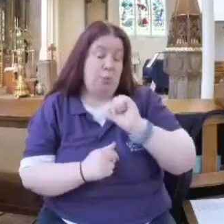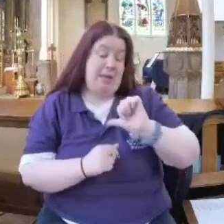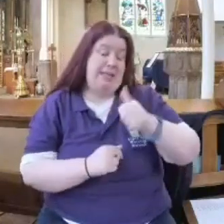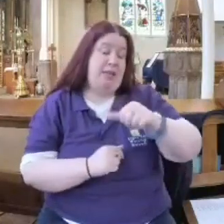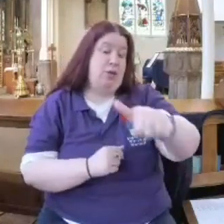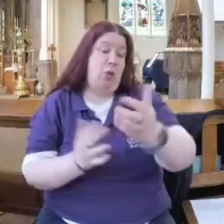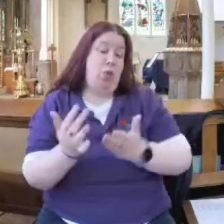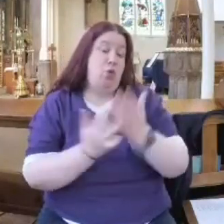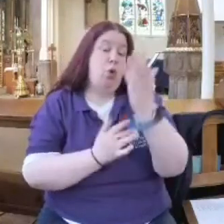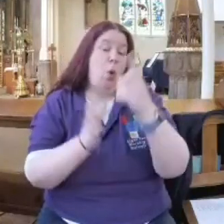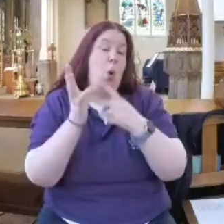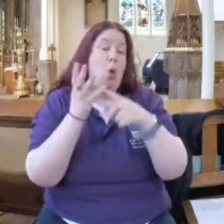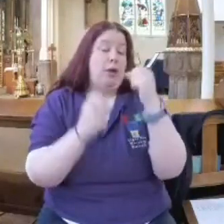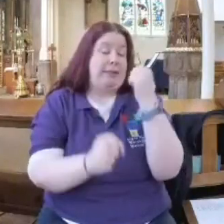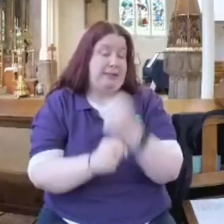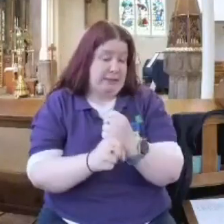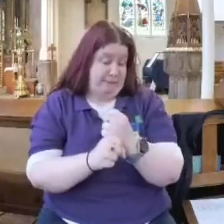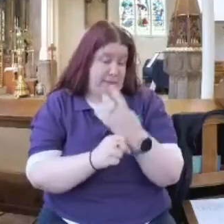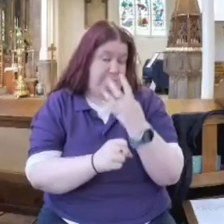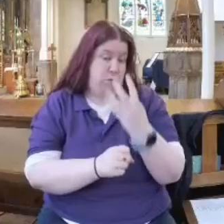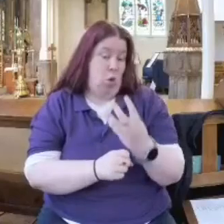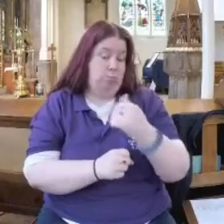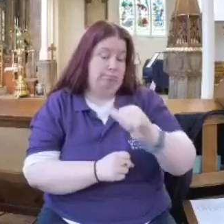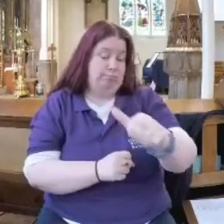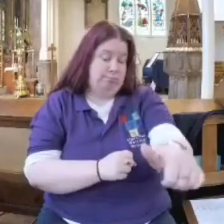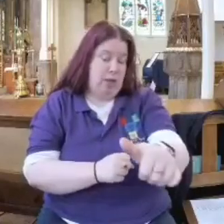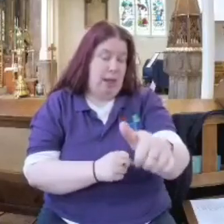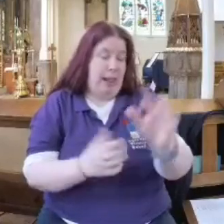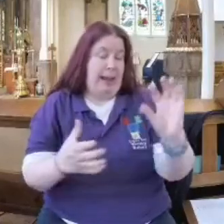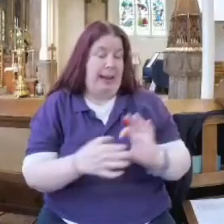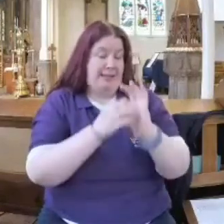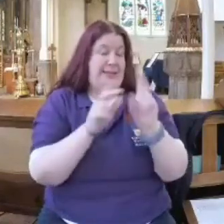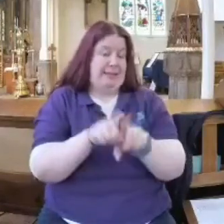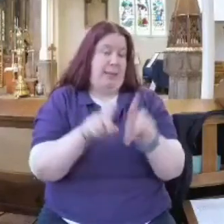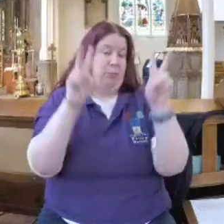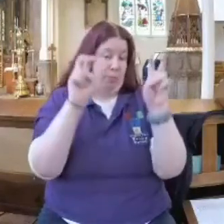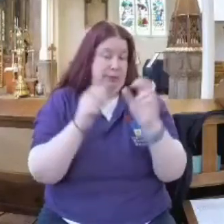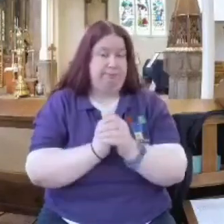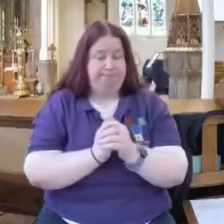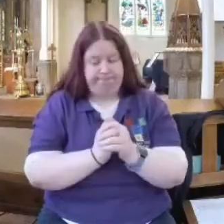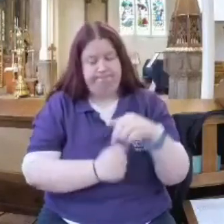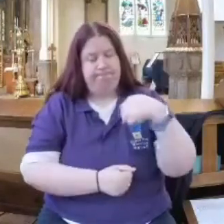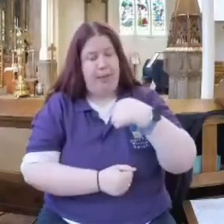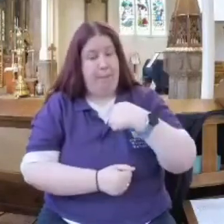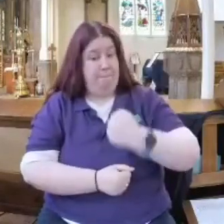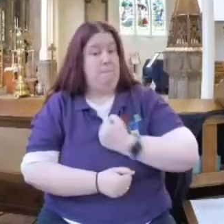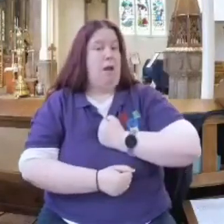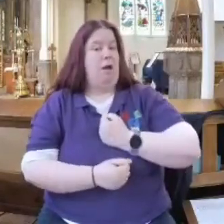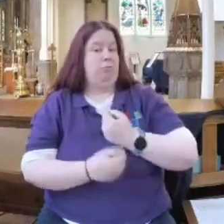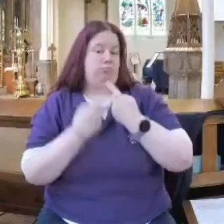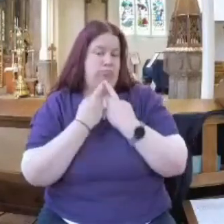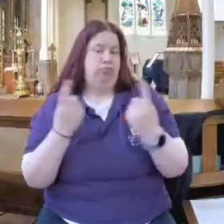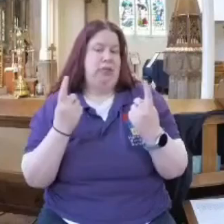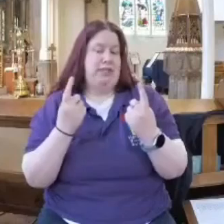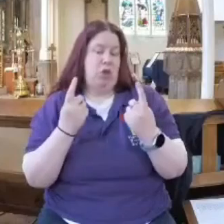all through August planned for the Sundays, all on the Nicene Creed. And my talk is based on the